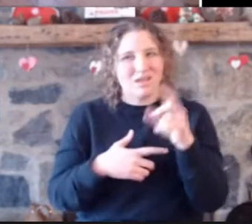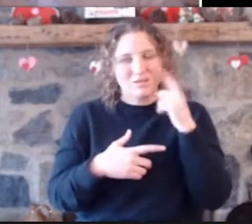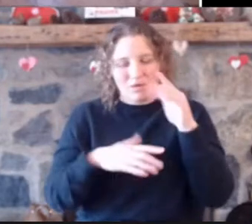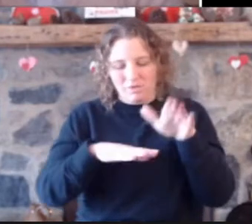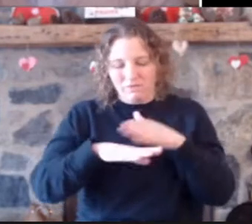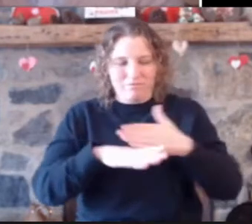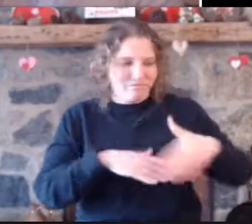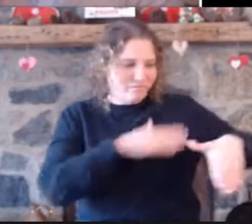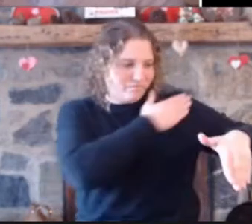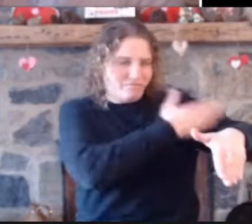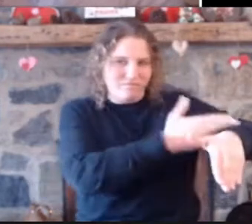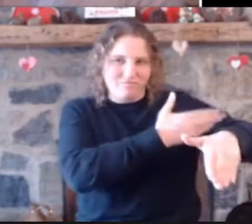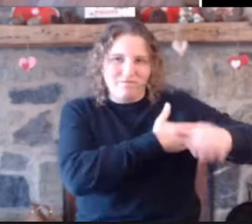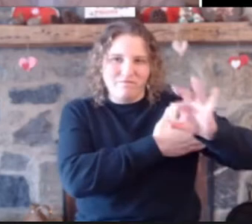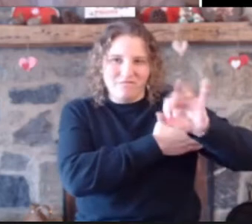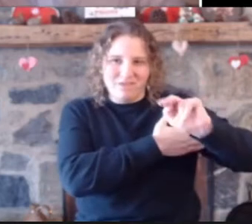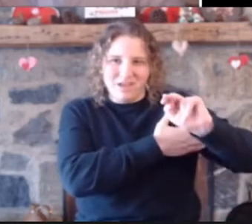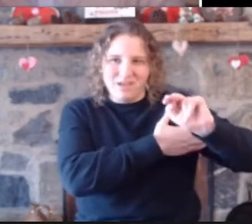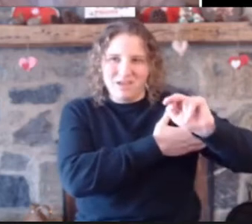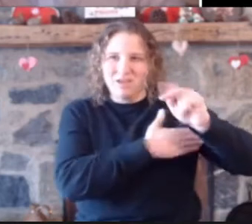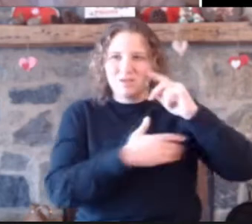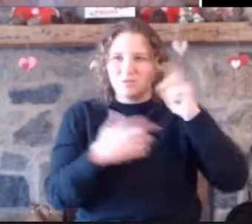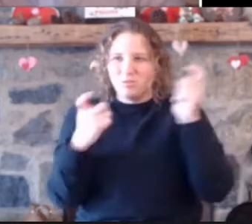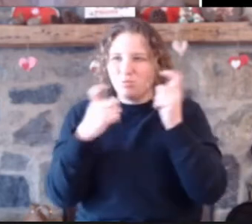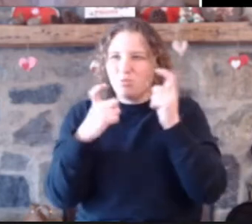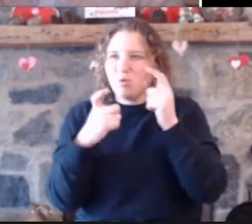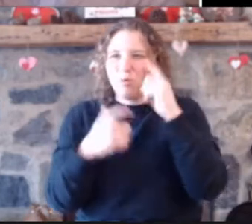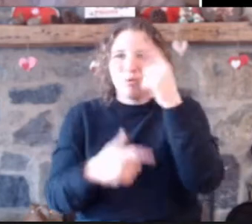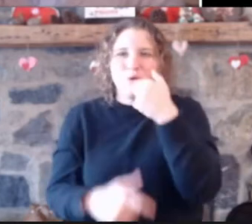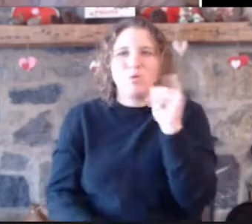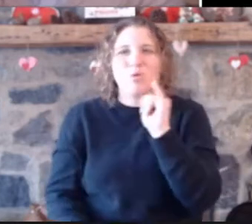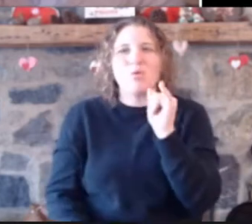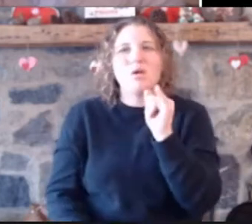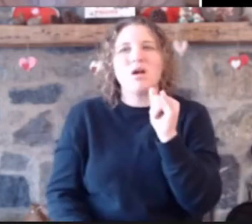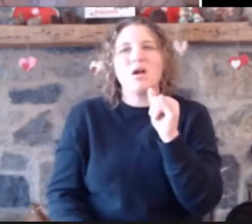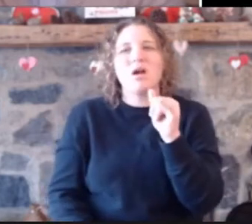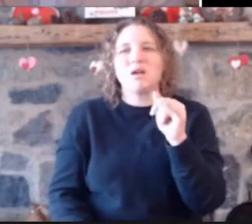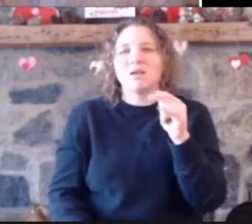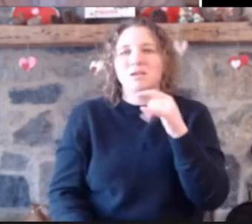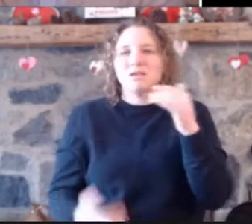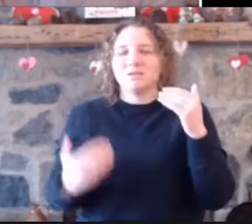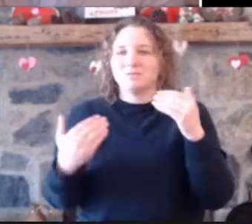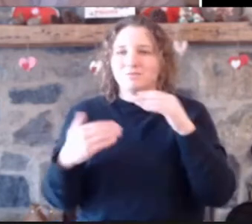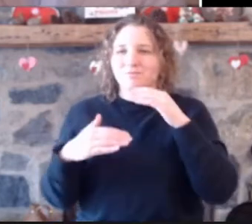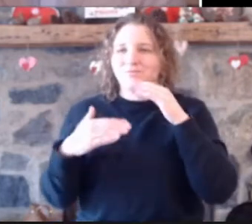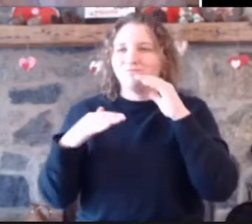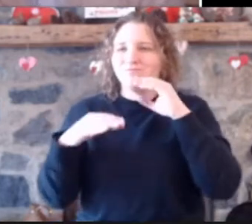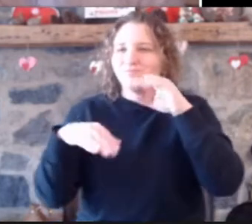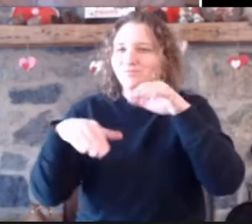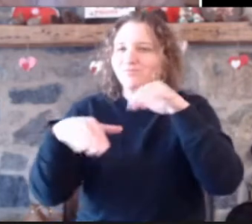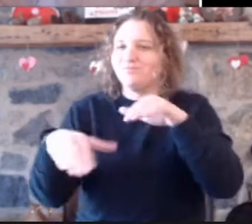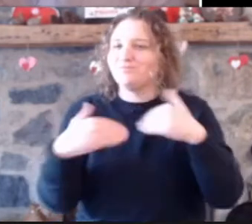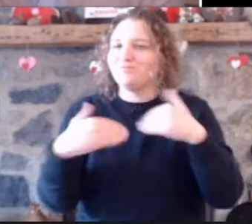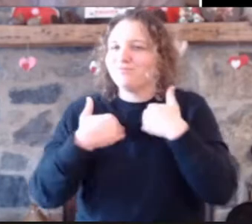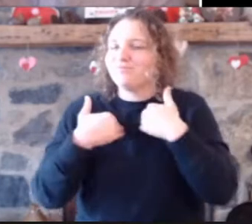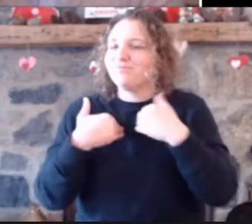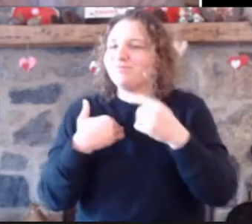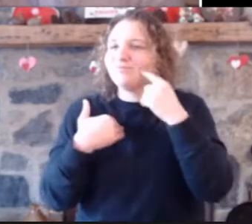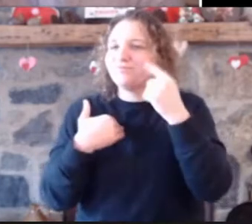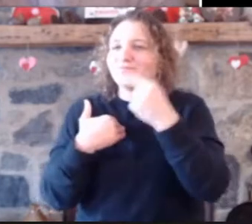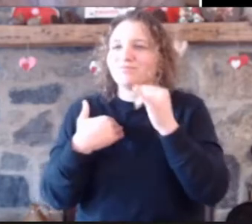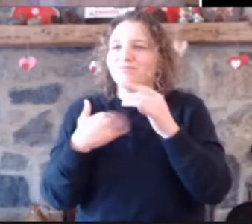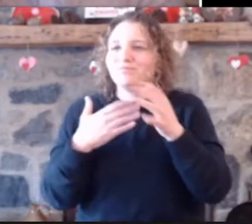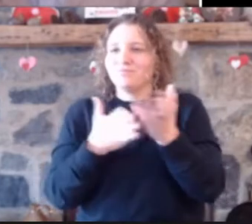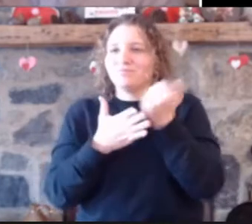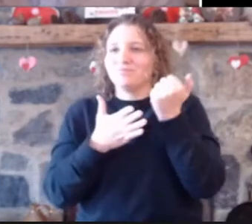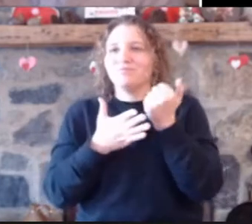Small creature captured the imagination of the web, given how similar it looked to a legendary sea creature that may or may not exist. This guy who caught it went to this place called